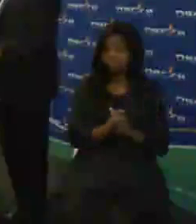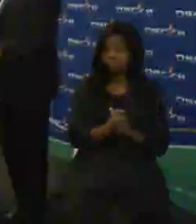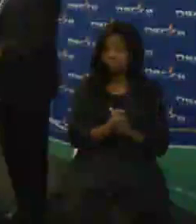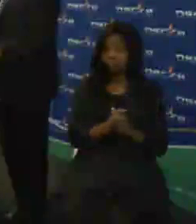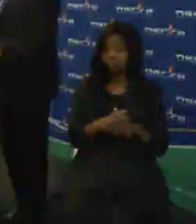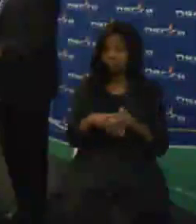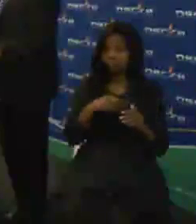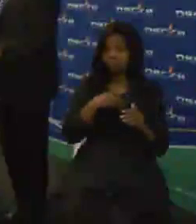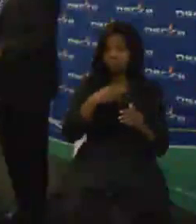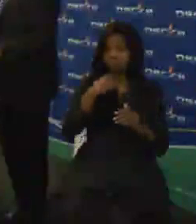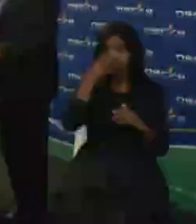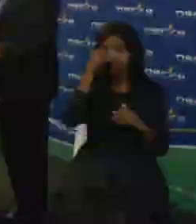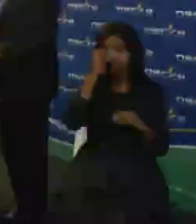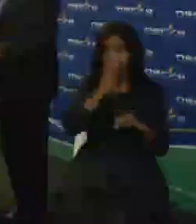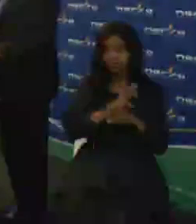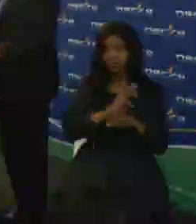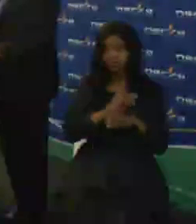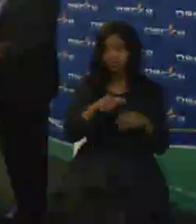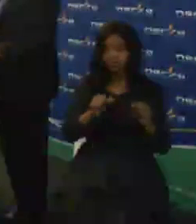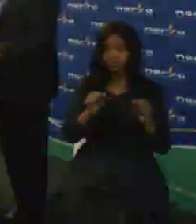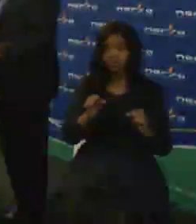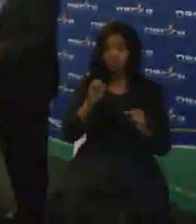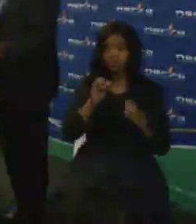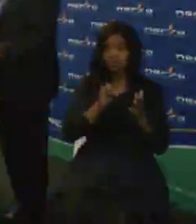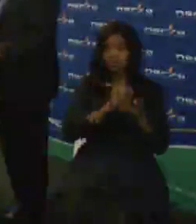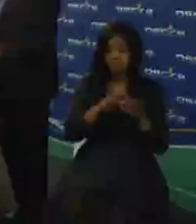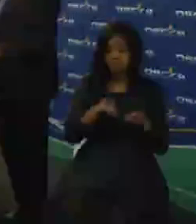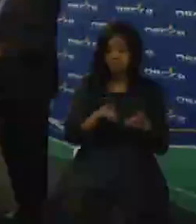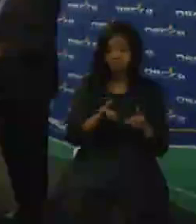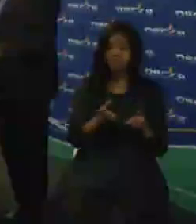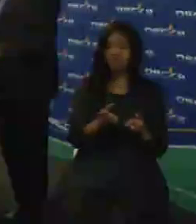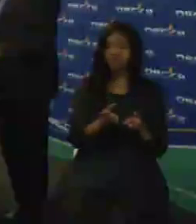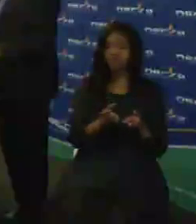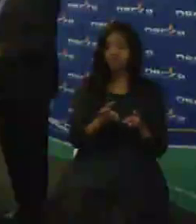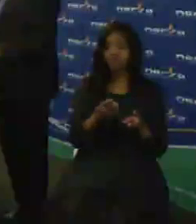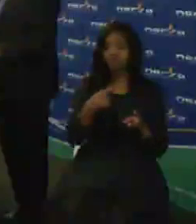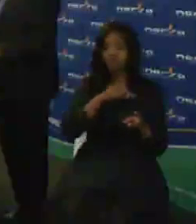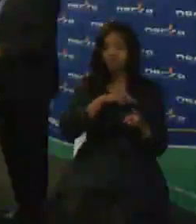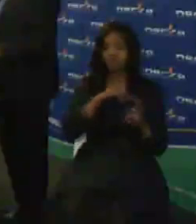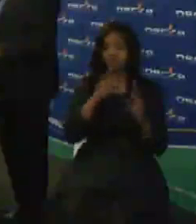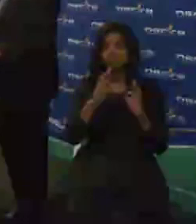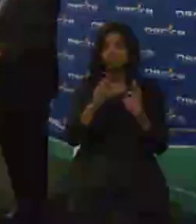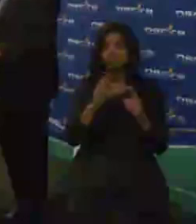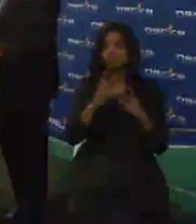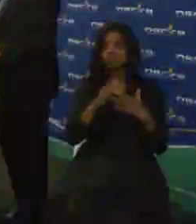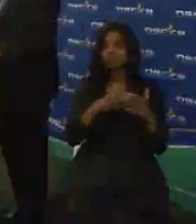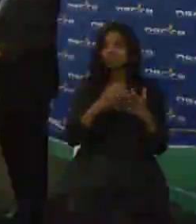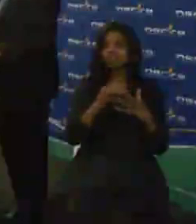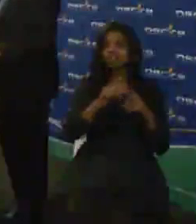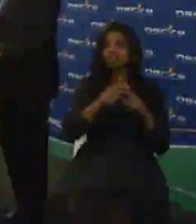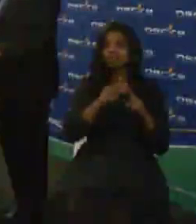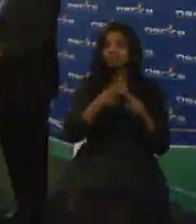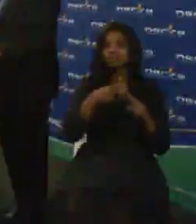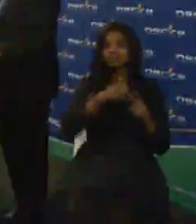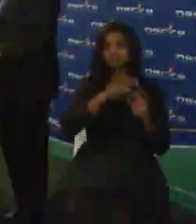what I think, Madam Chair, if you put it that way, we'll be hoping any points that we ask